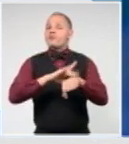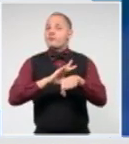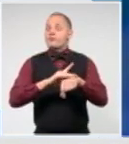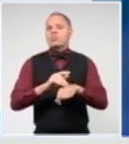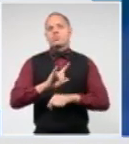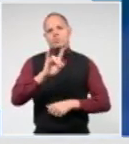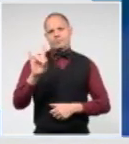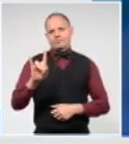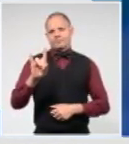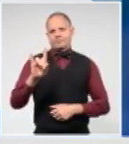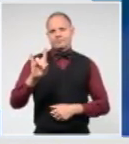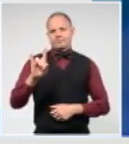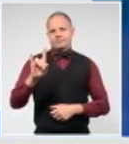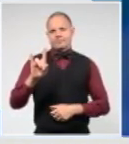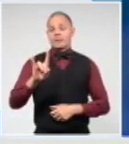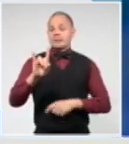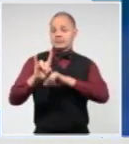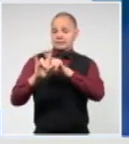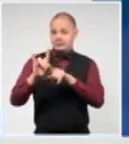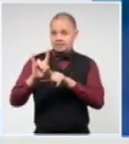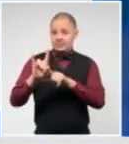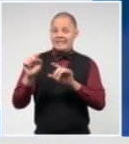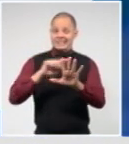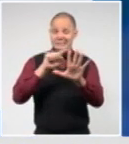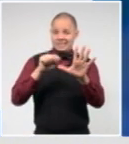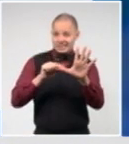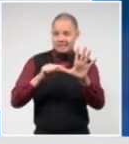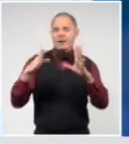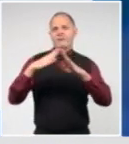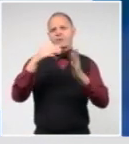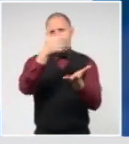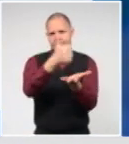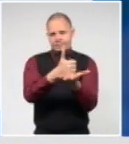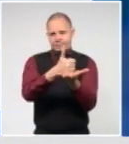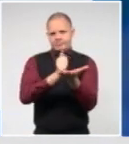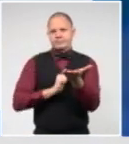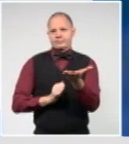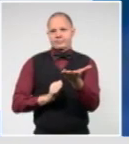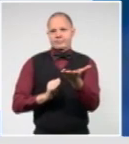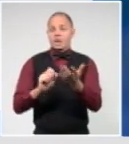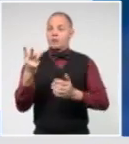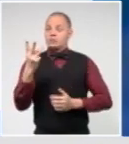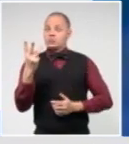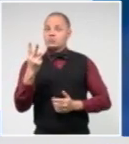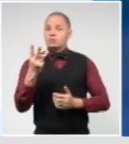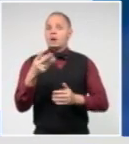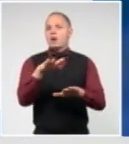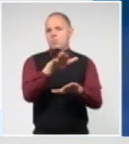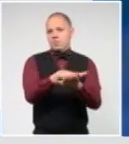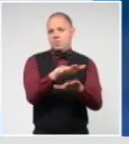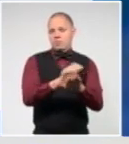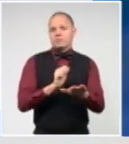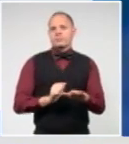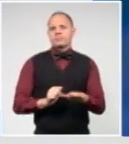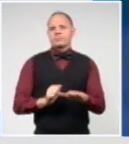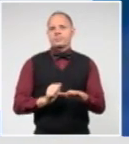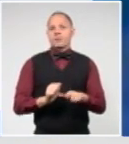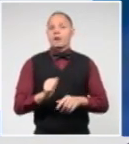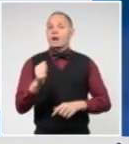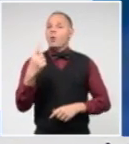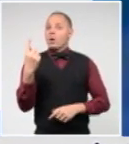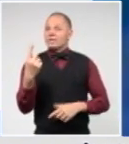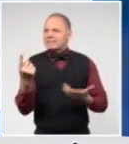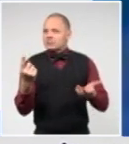9 cases from Ciego de Ávila belong to the municipalities of Ciego de Ávila with 5,